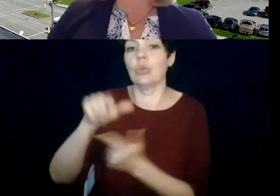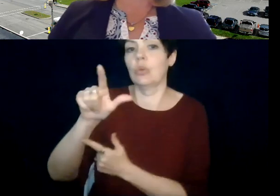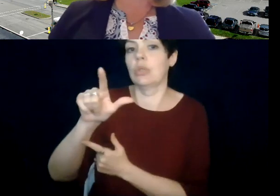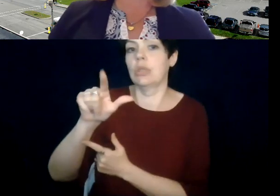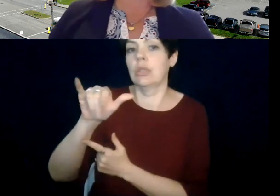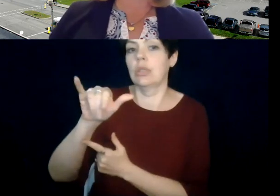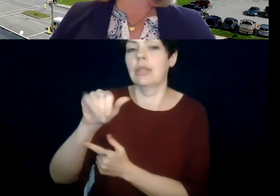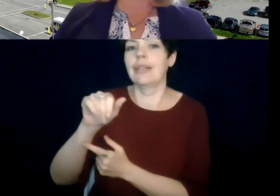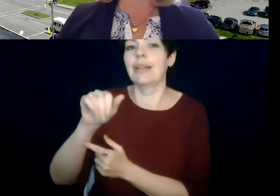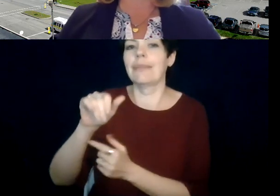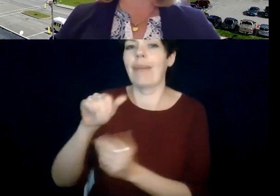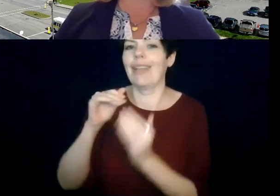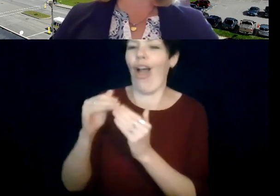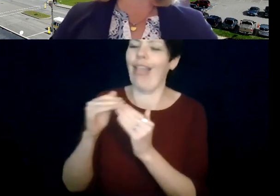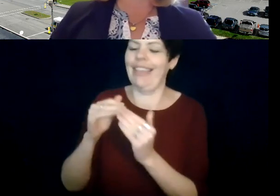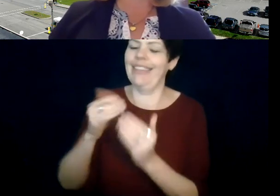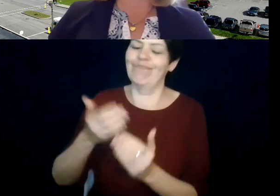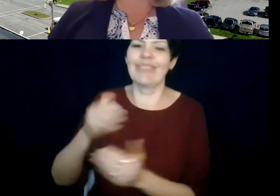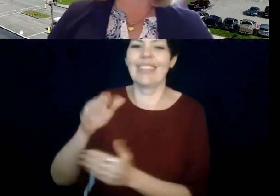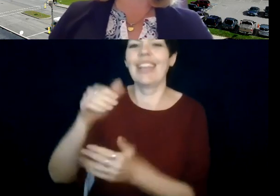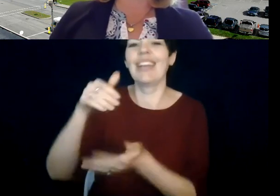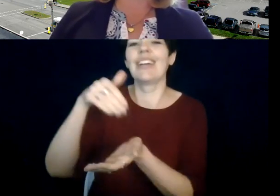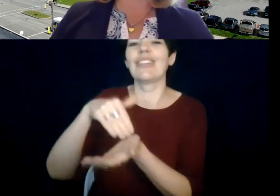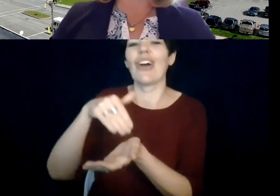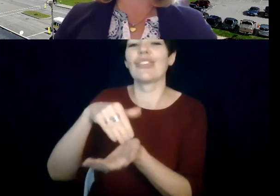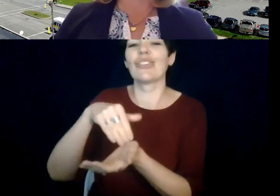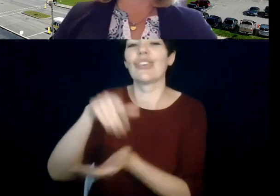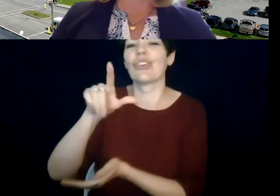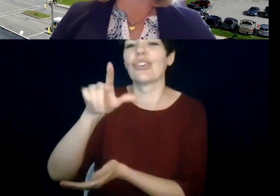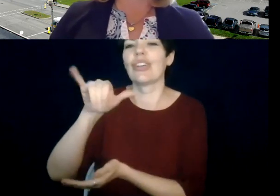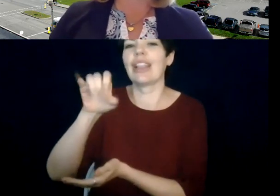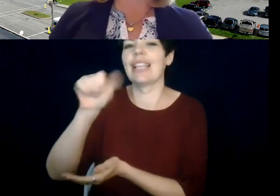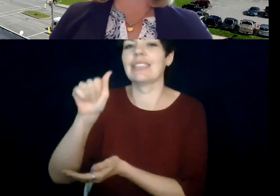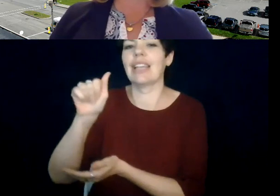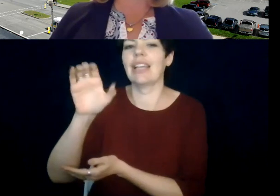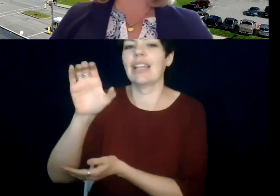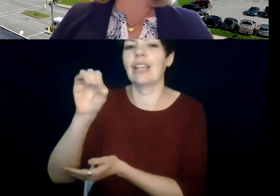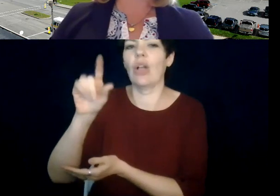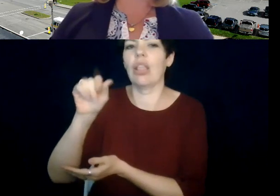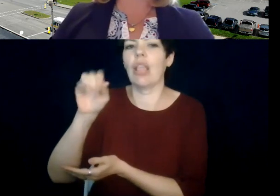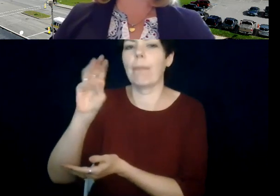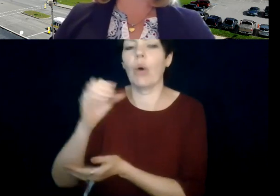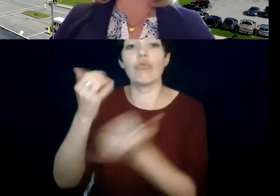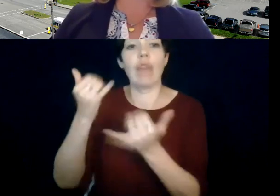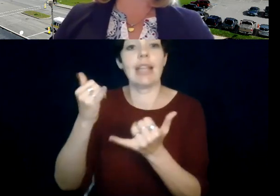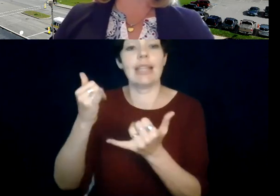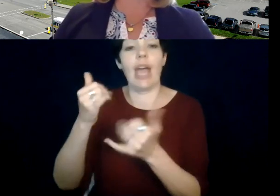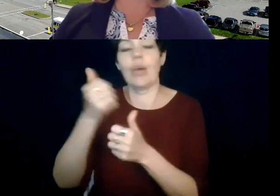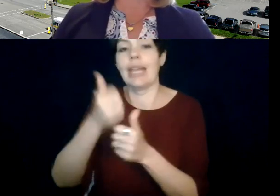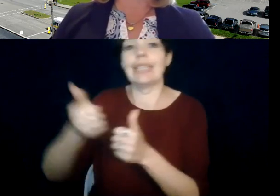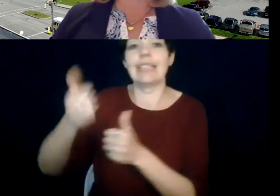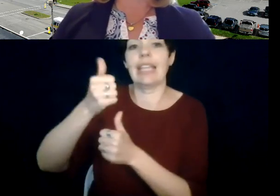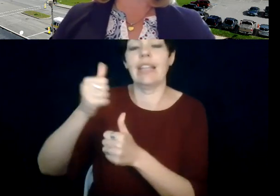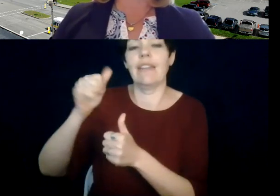and I have the pleasure of introducing Dr. Lisa Colombo. Lisa currently serves as Executive Vice Chancellor of Commonwealth